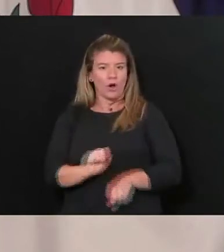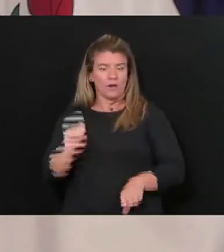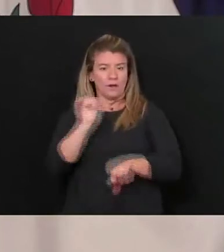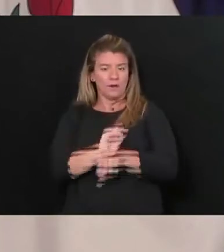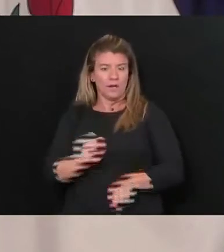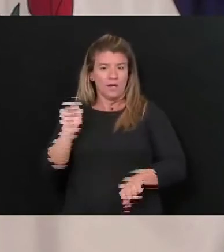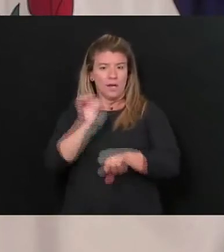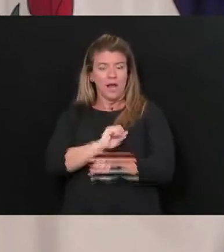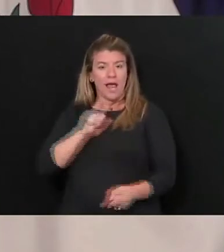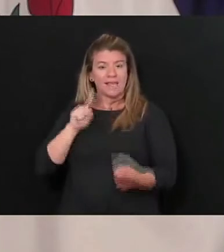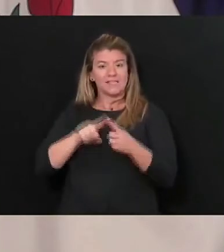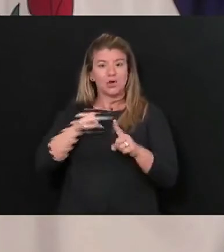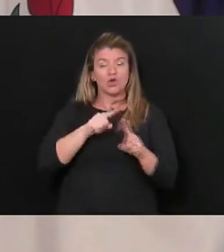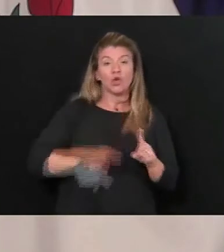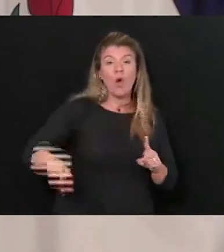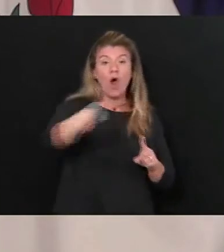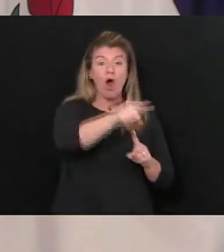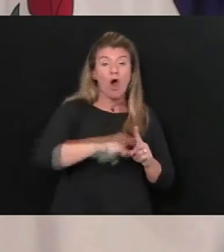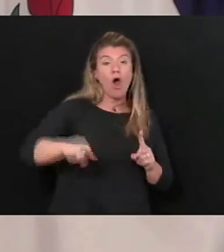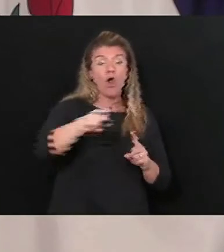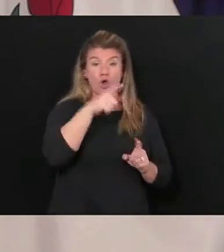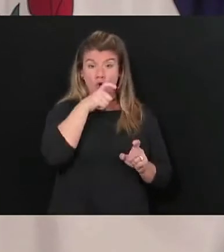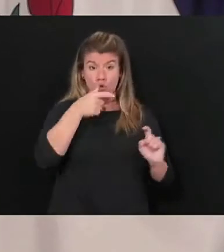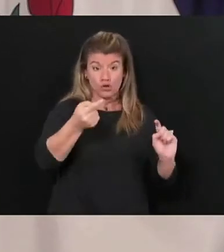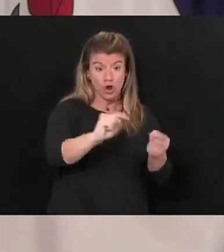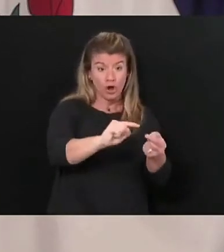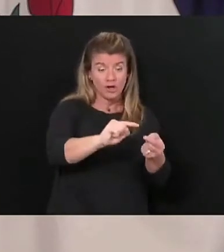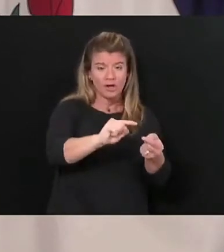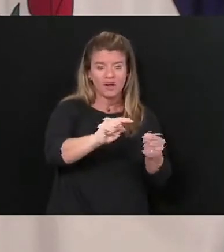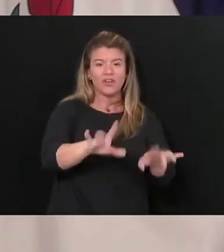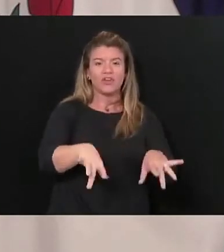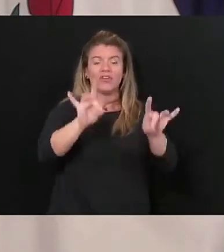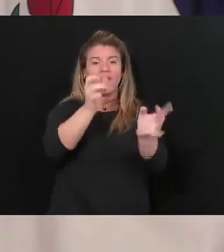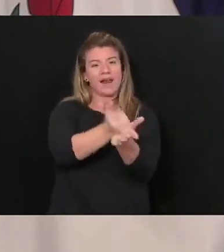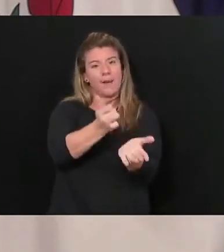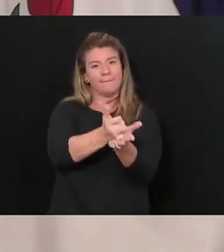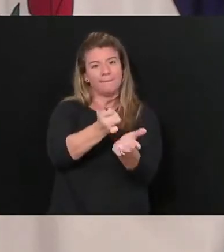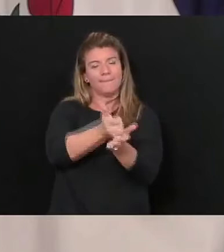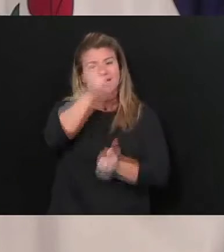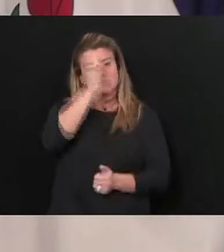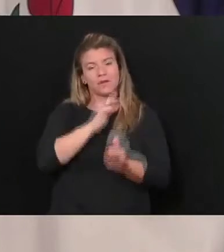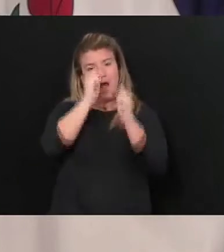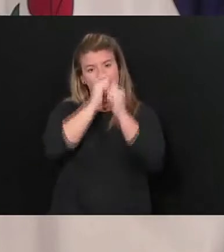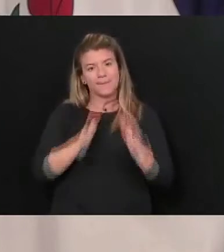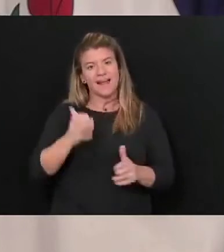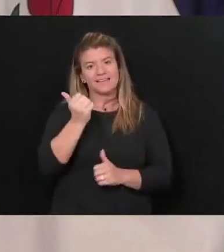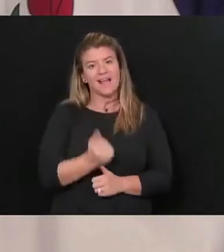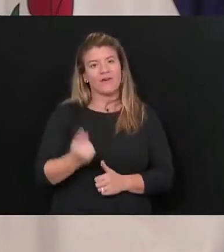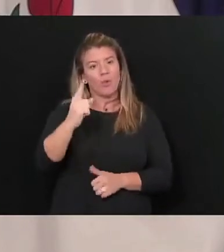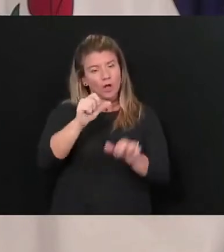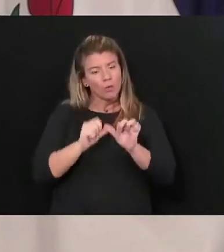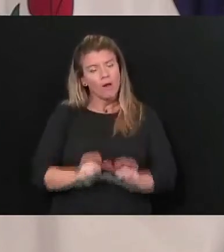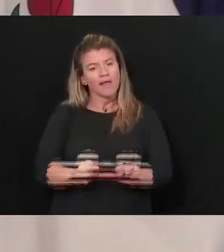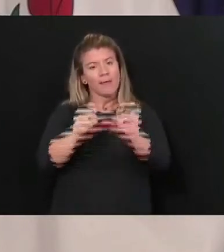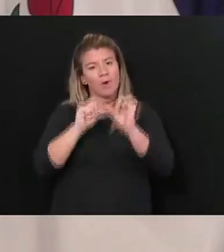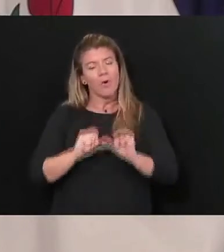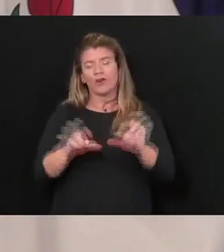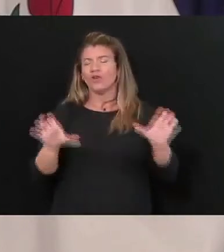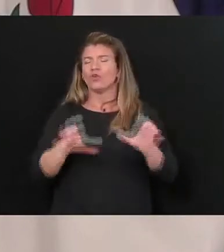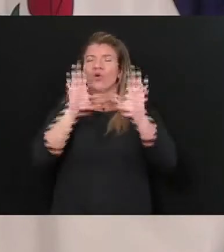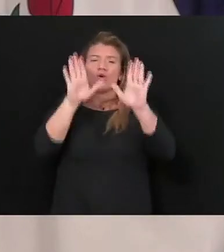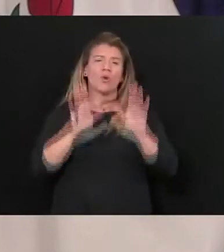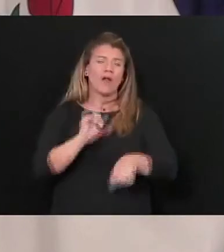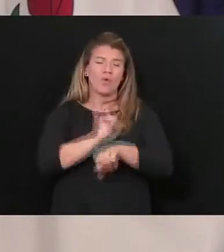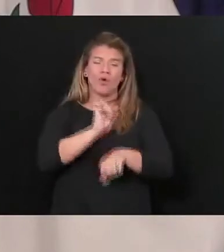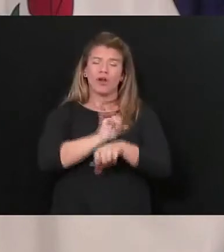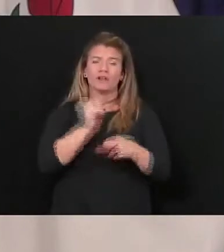single person that's out there is hurting that we help them. So God bless everybody, and let's just keep at it, West Virginia. You're doing good in so